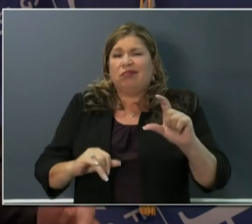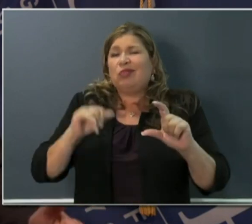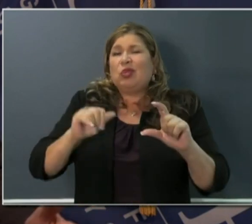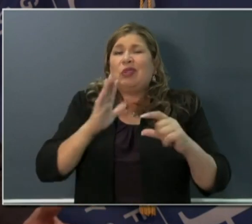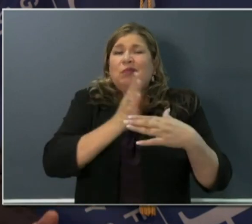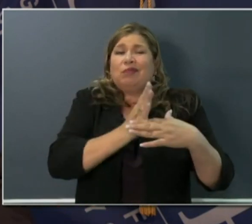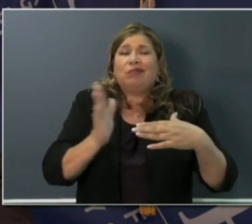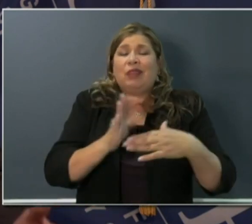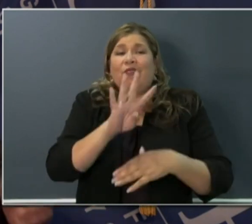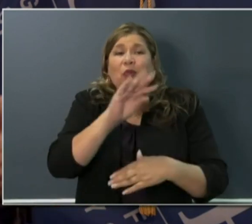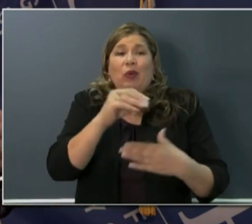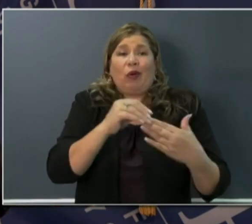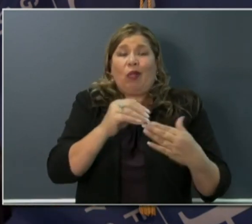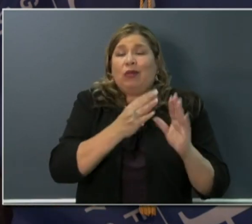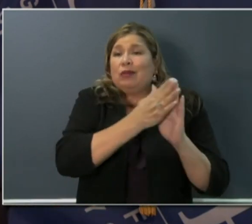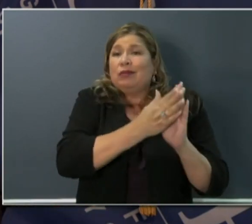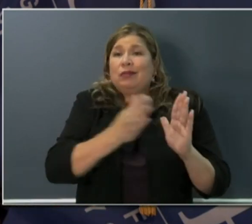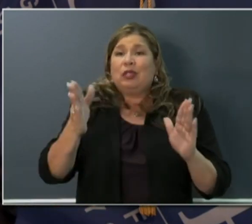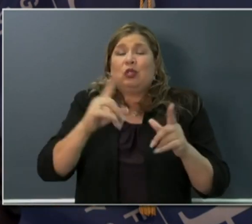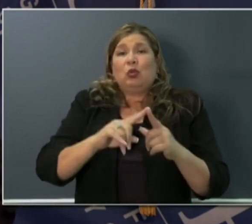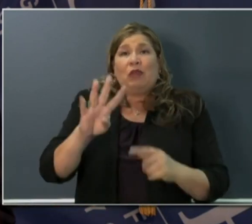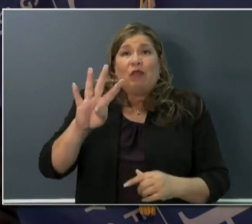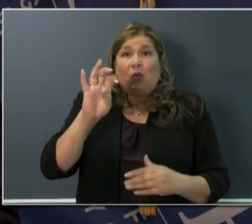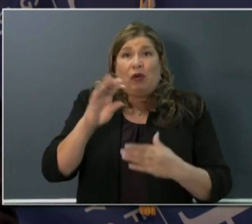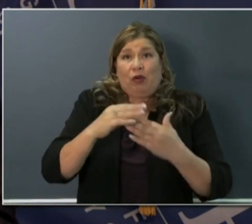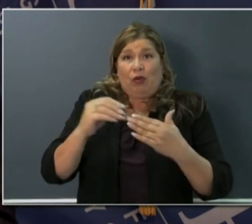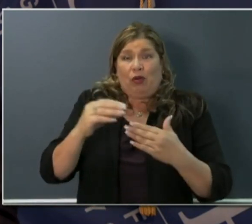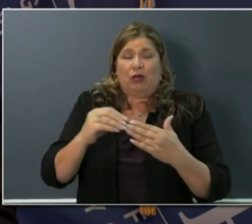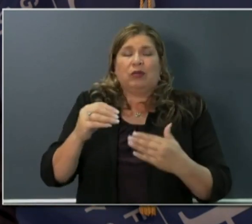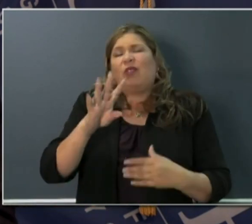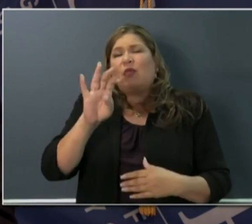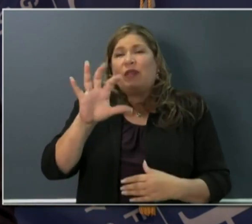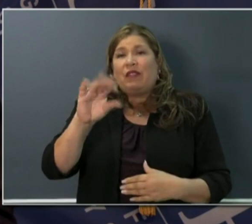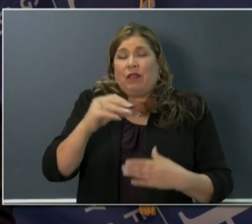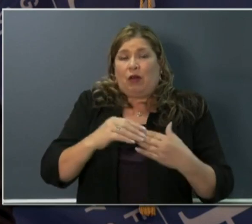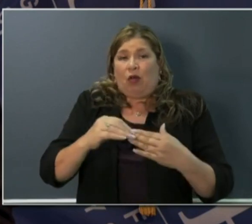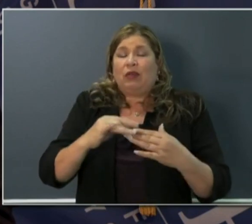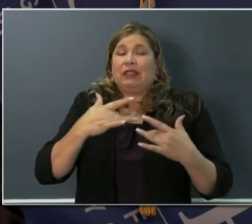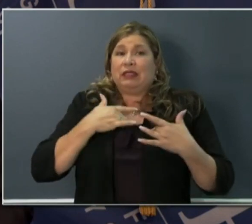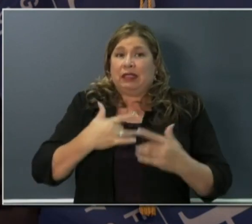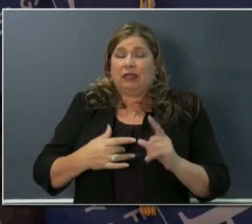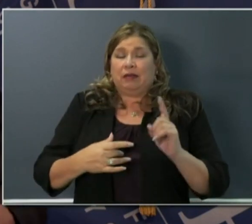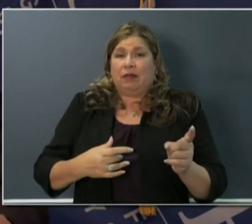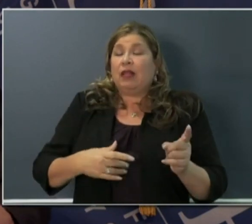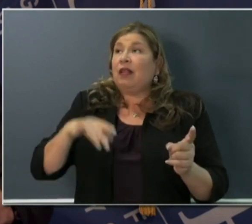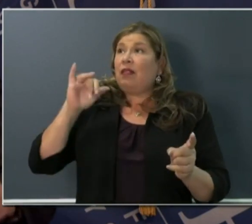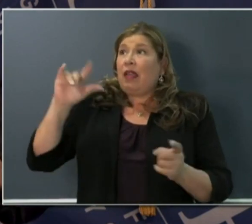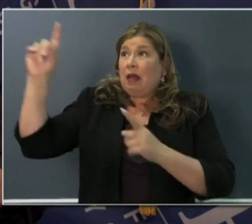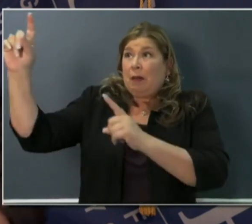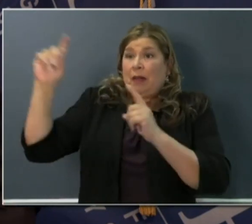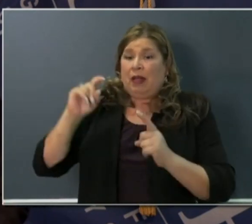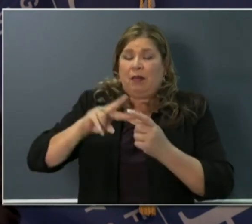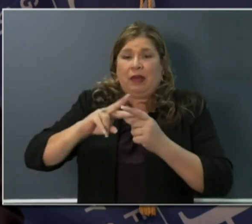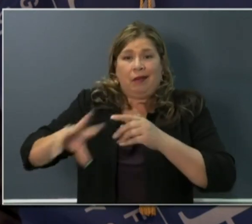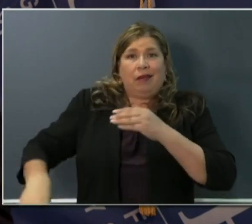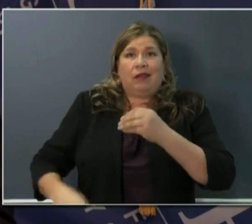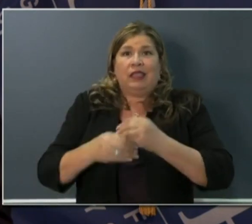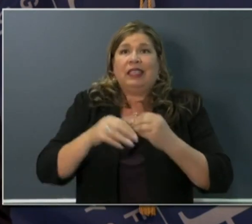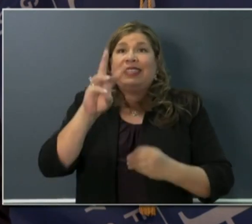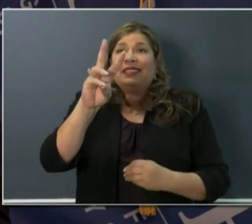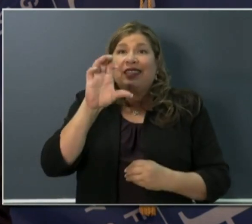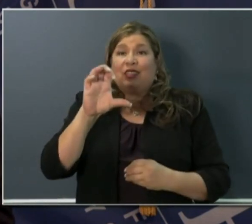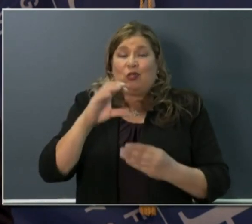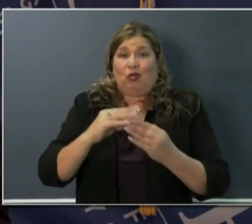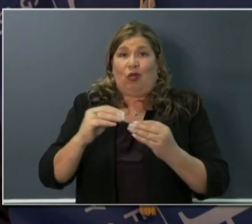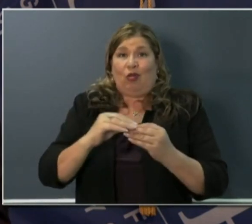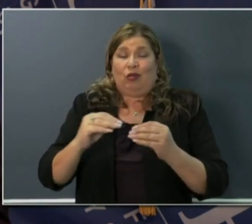from $40 to as much as $450. And this package would provide for an additional